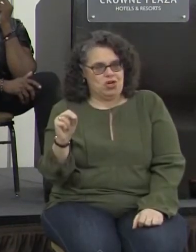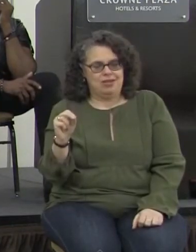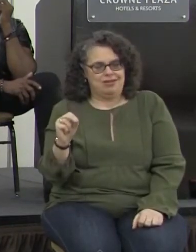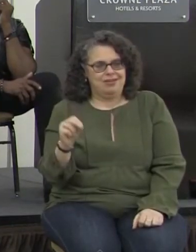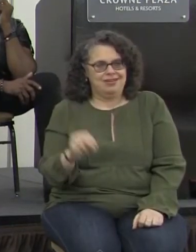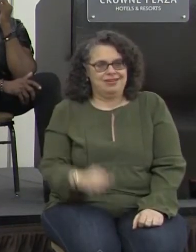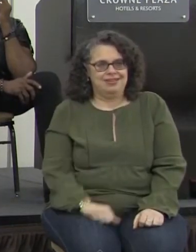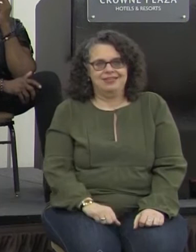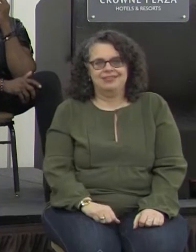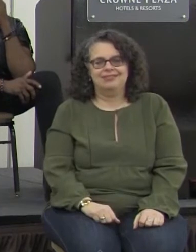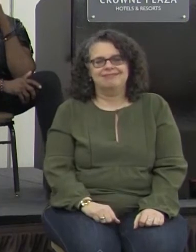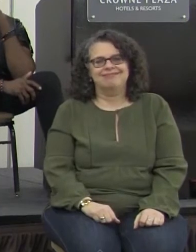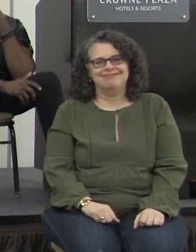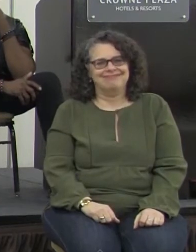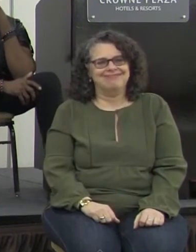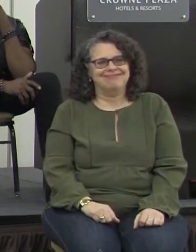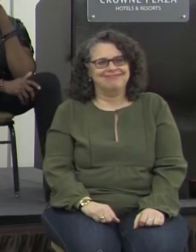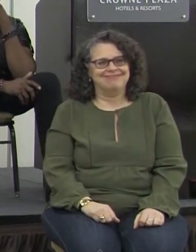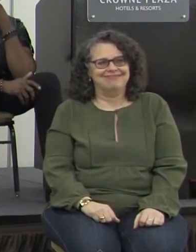doing that workshop.